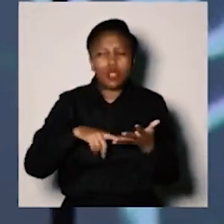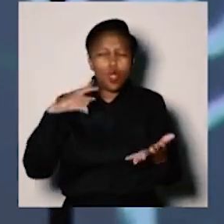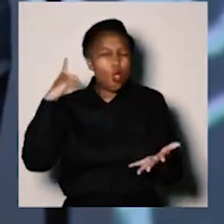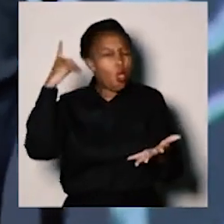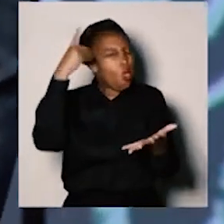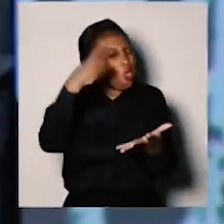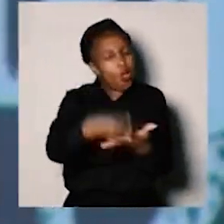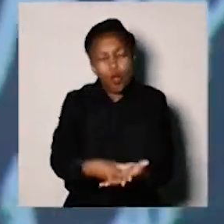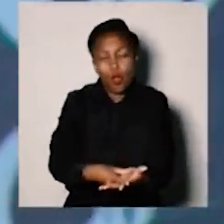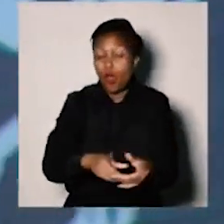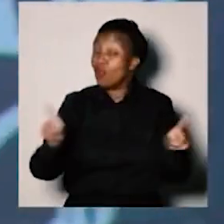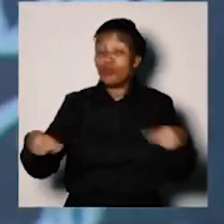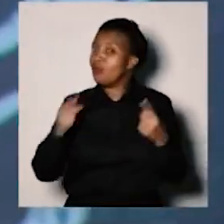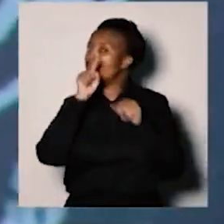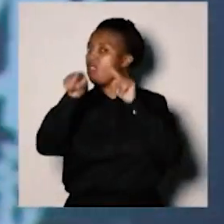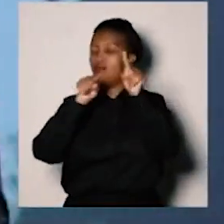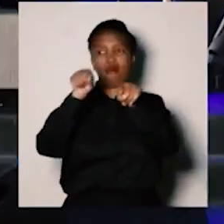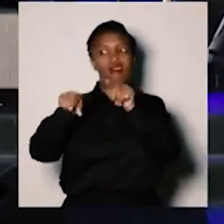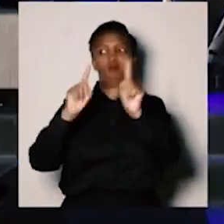blame on anybody.